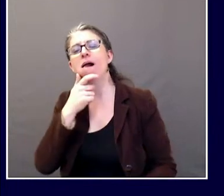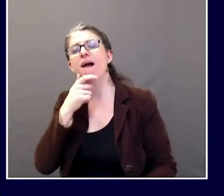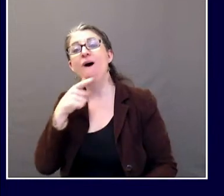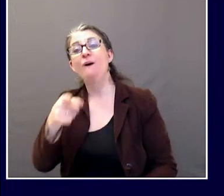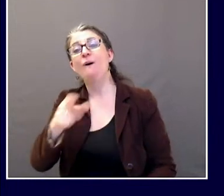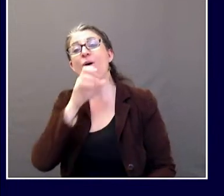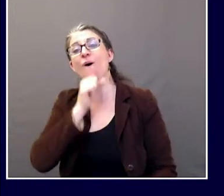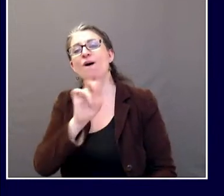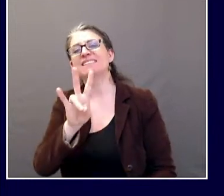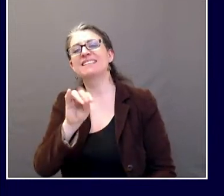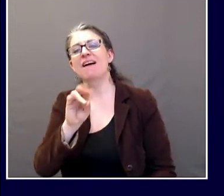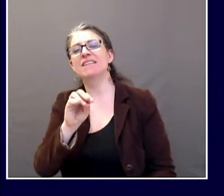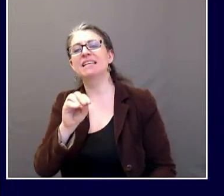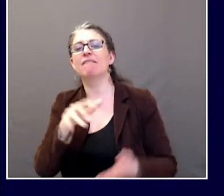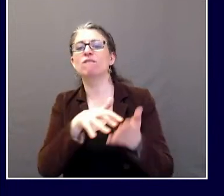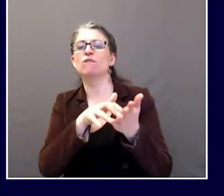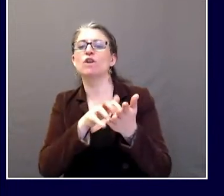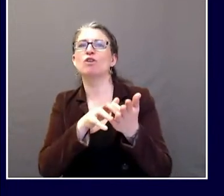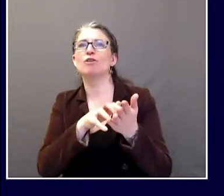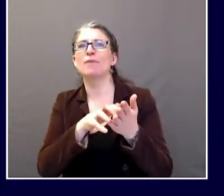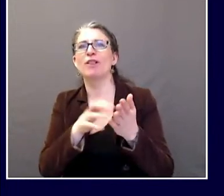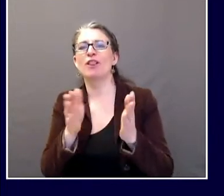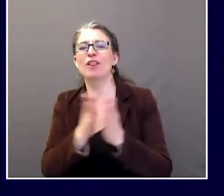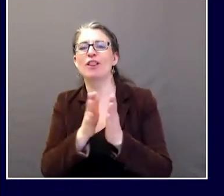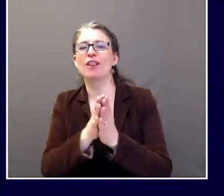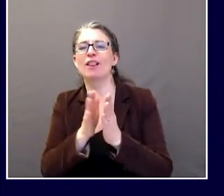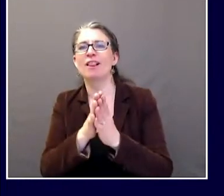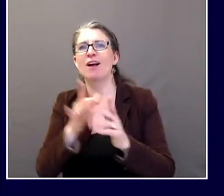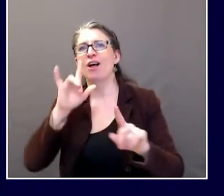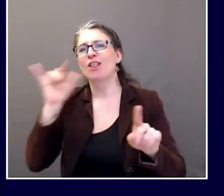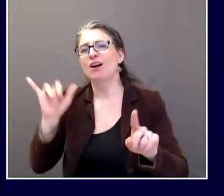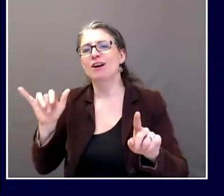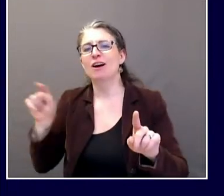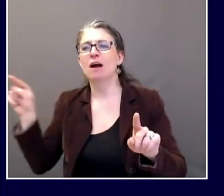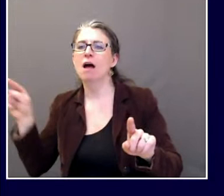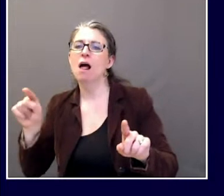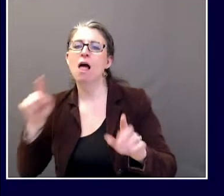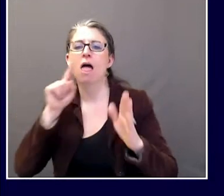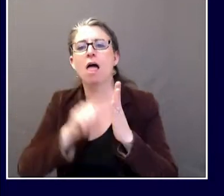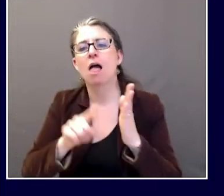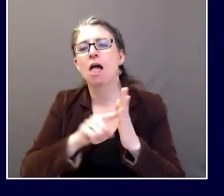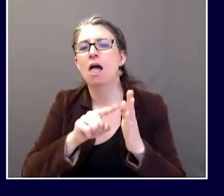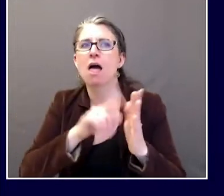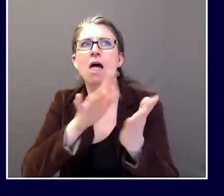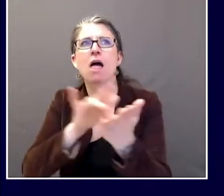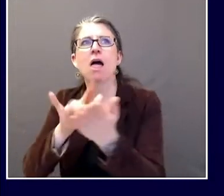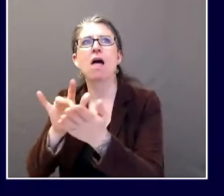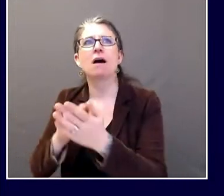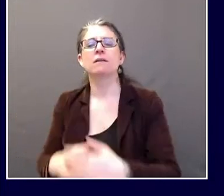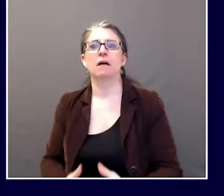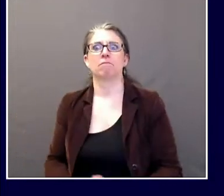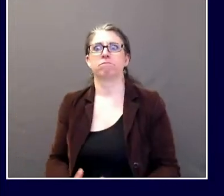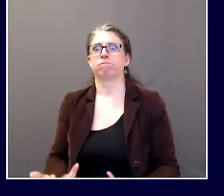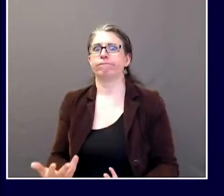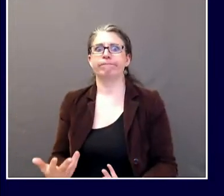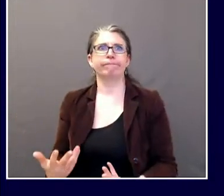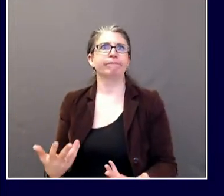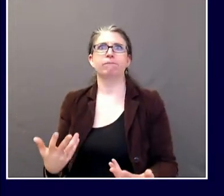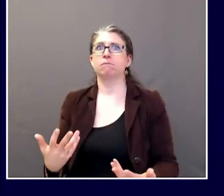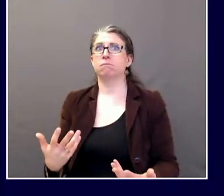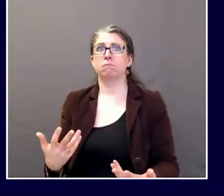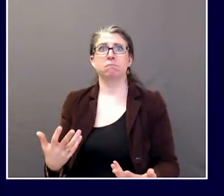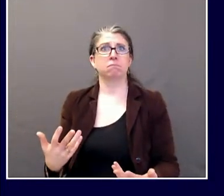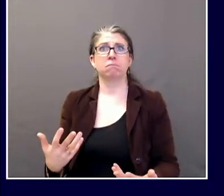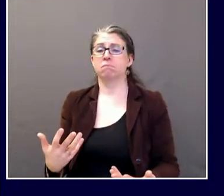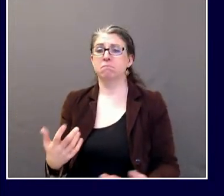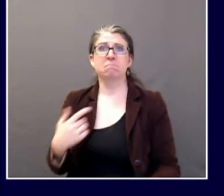is about as bad as it gets. It is about as dastardly as I can